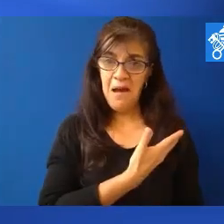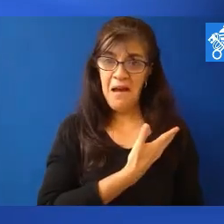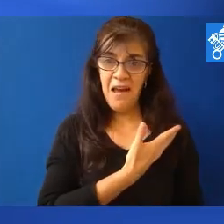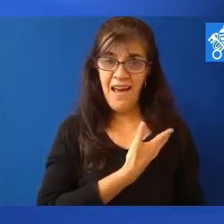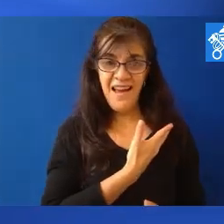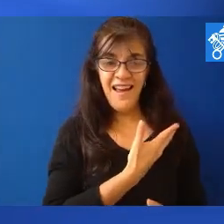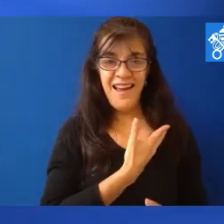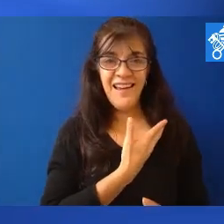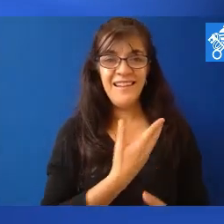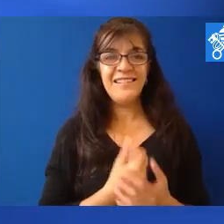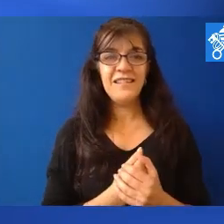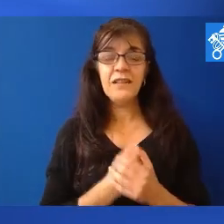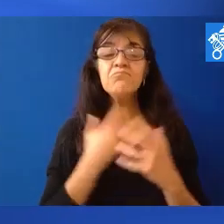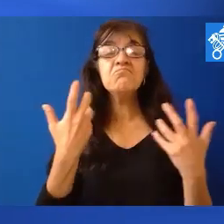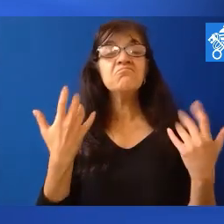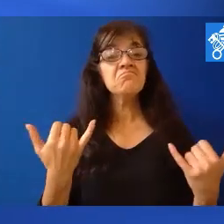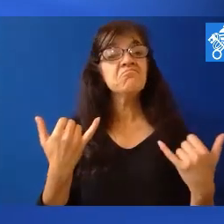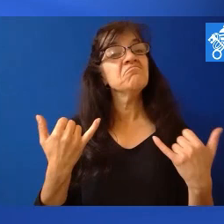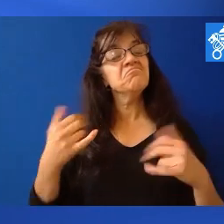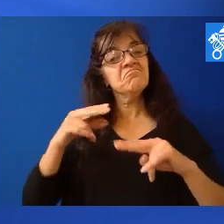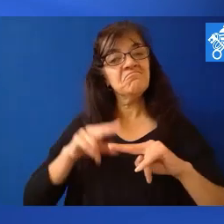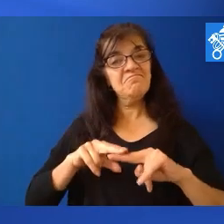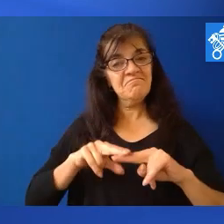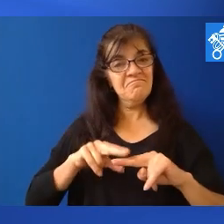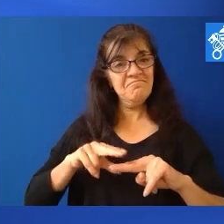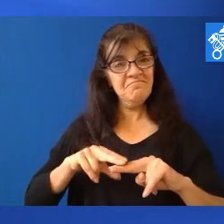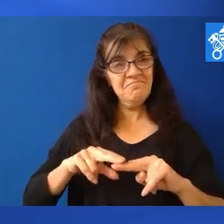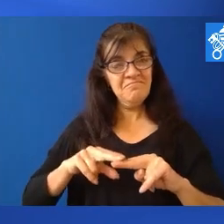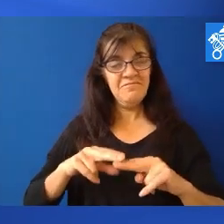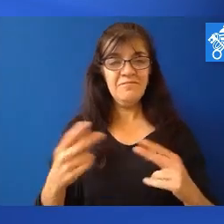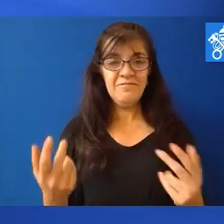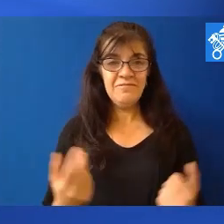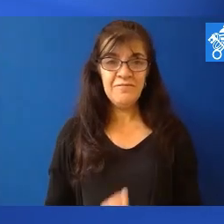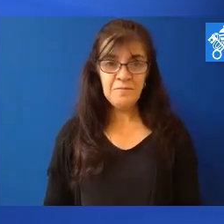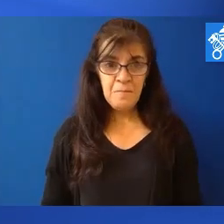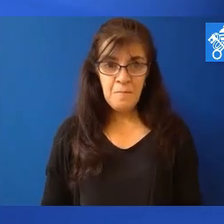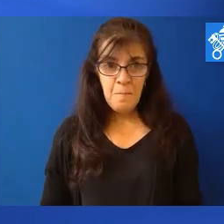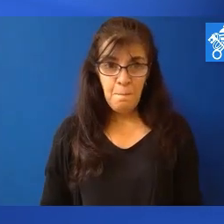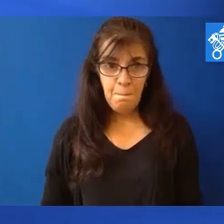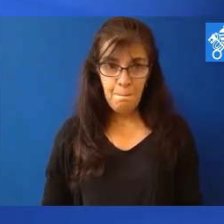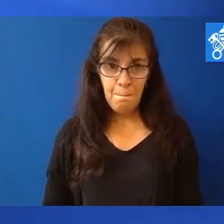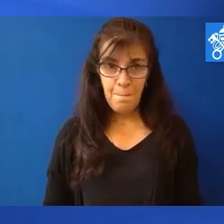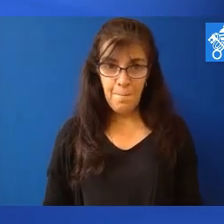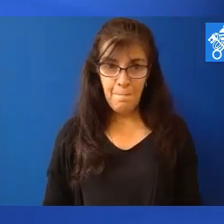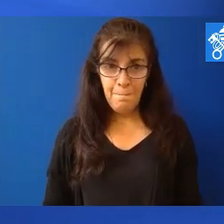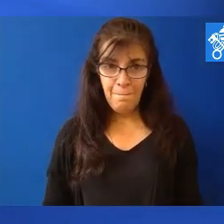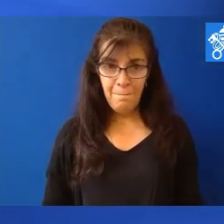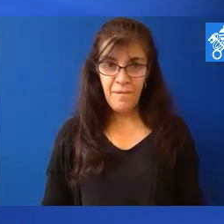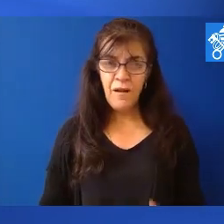Pope Francis has now arrived at his seat, and he is due to take his seat,